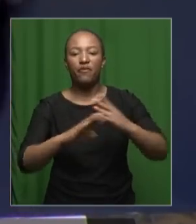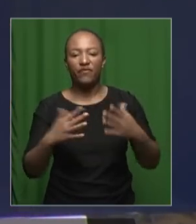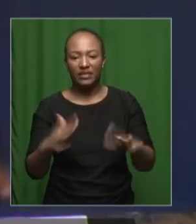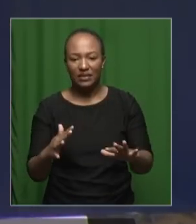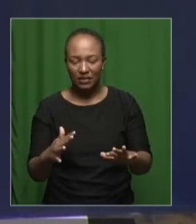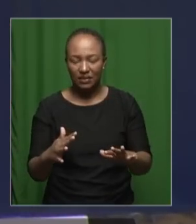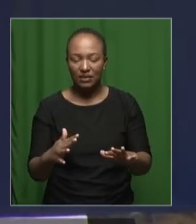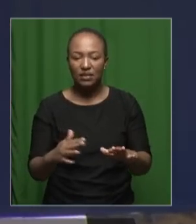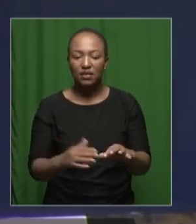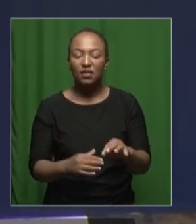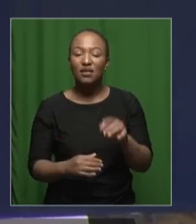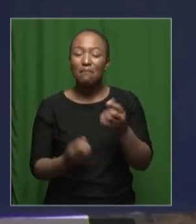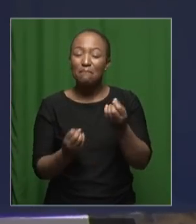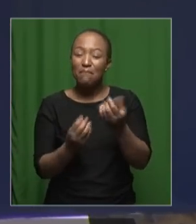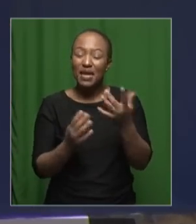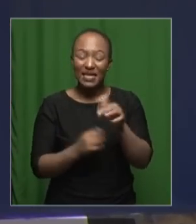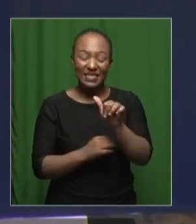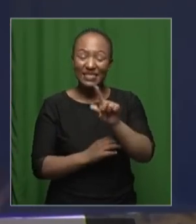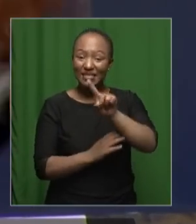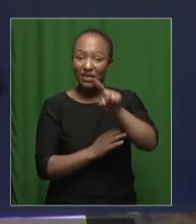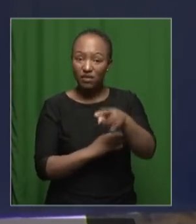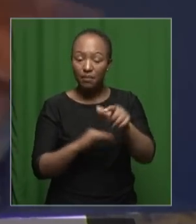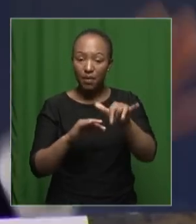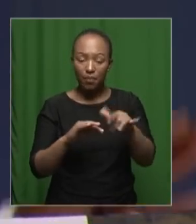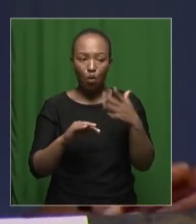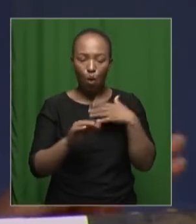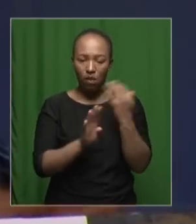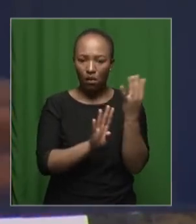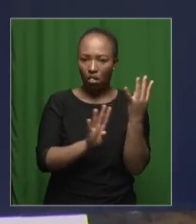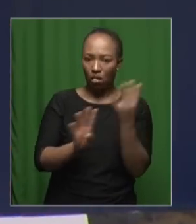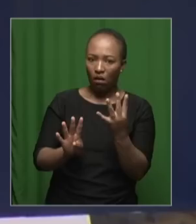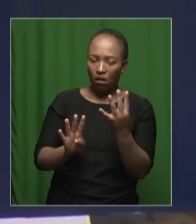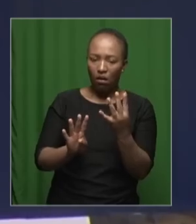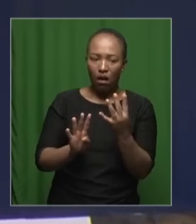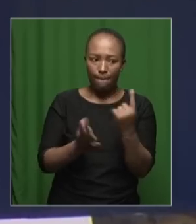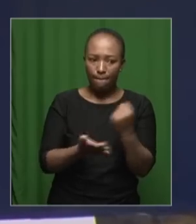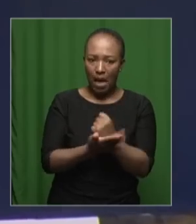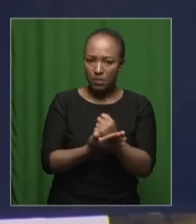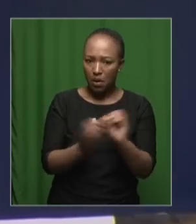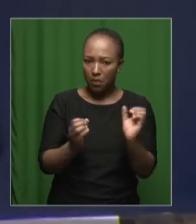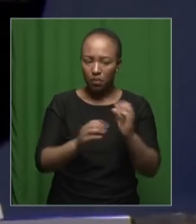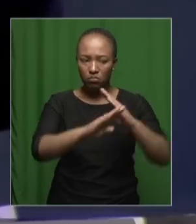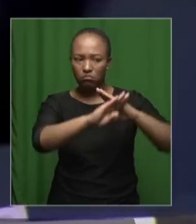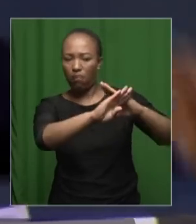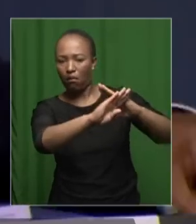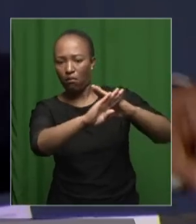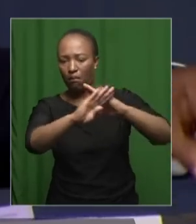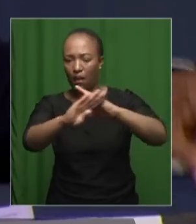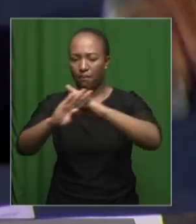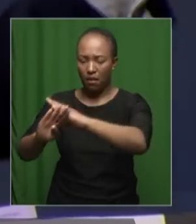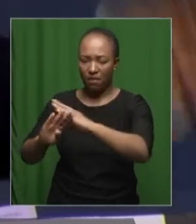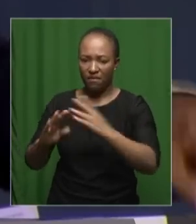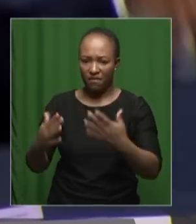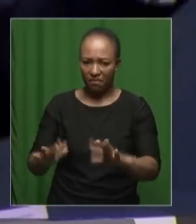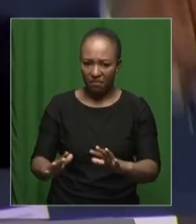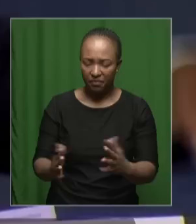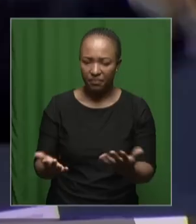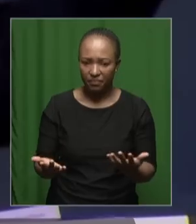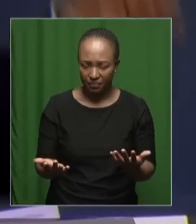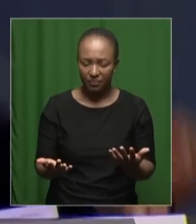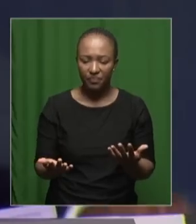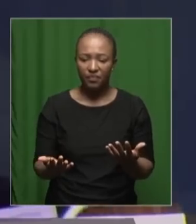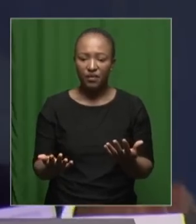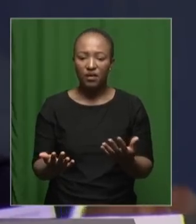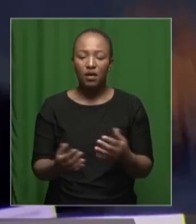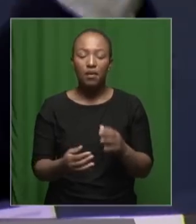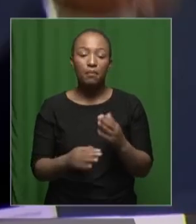people coming illegally into the country. They stopped a lot of things and they are still new. Before the end